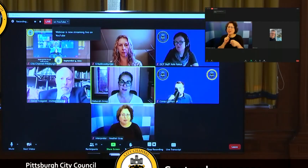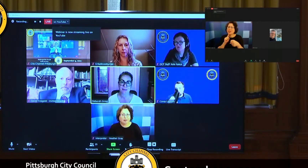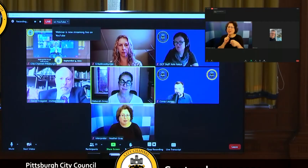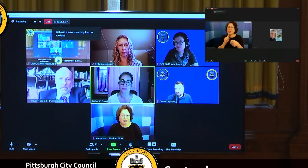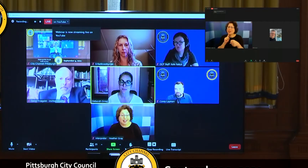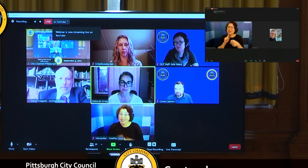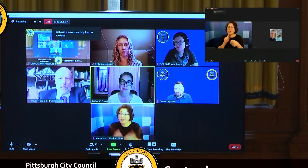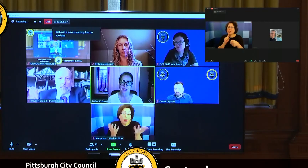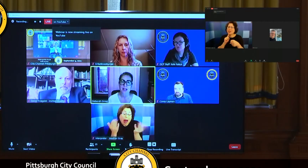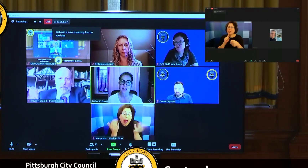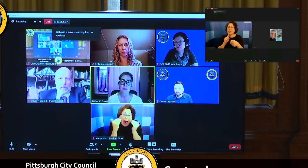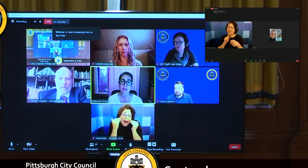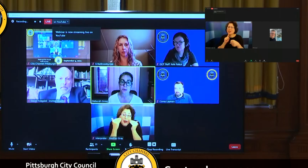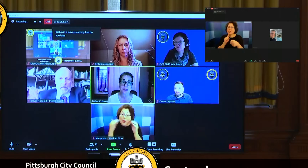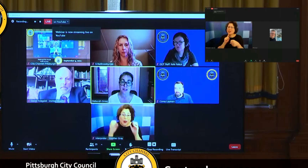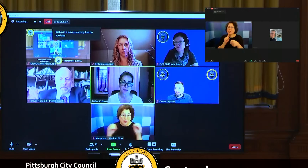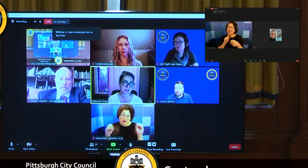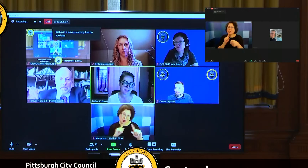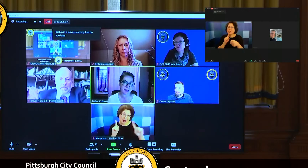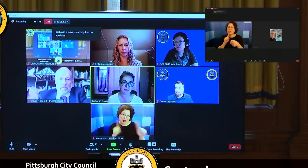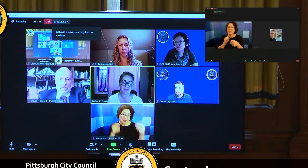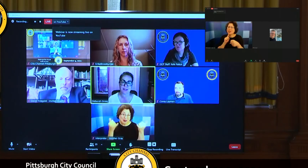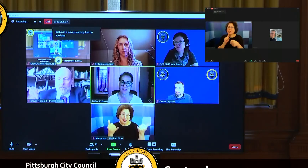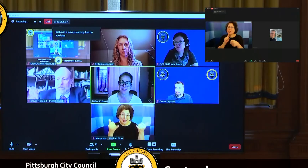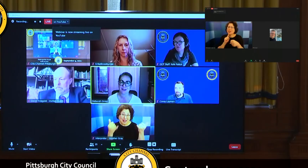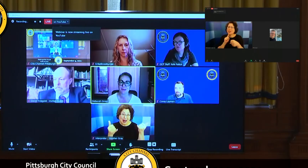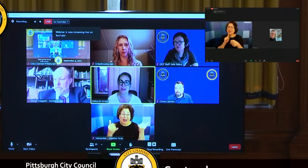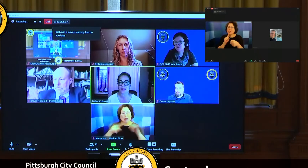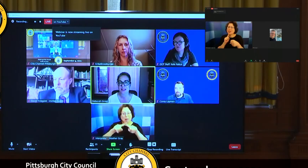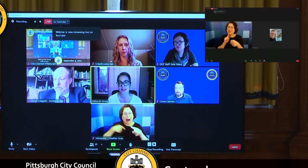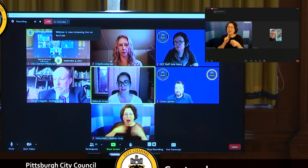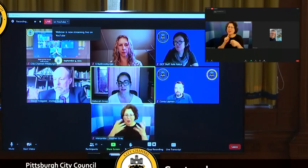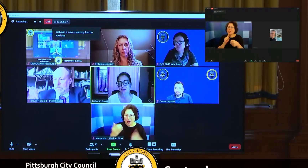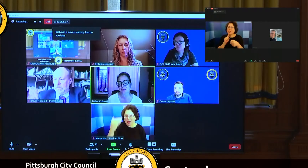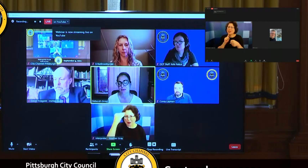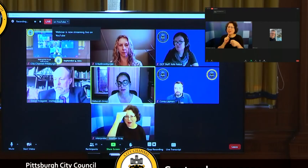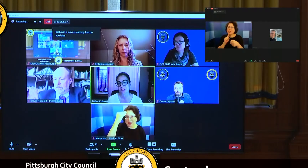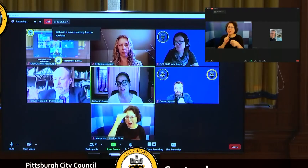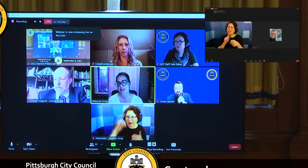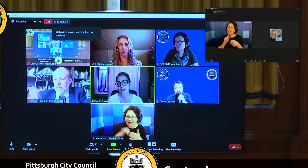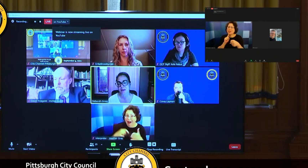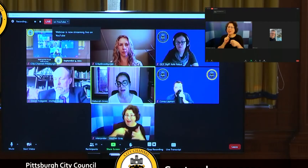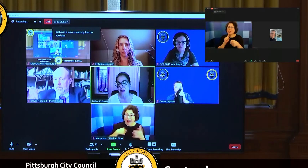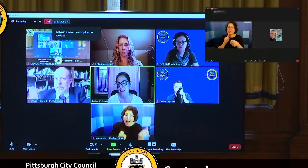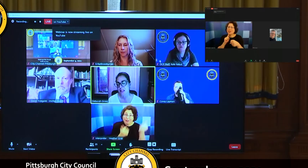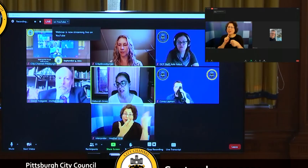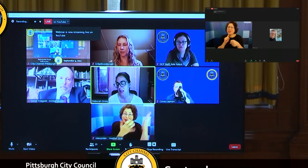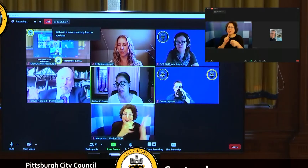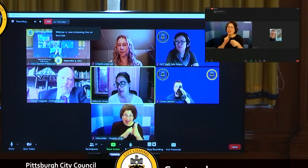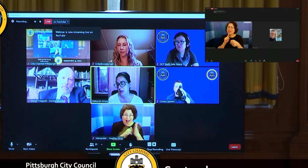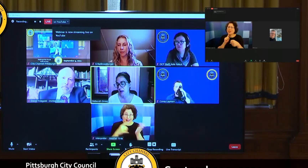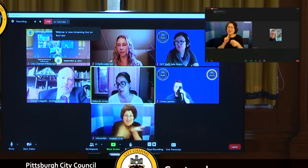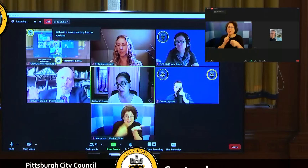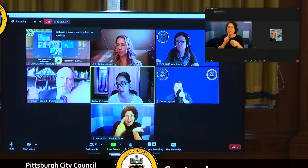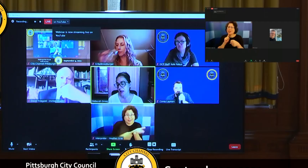that. I just wanted to acknowledge it because I have raised these issues when discussing other EMIs.